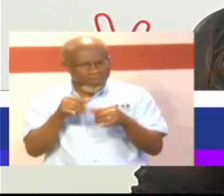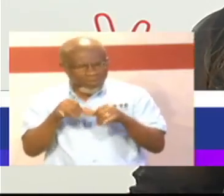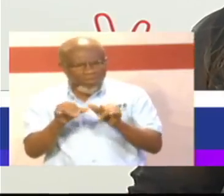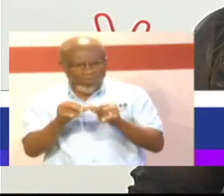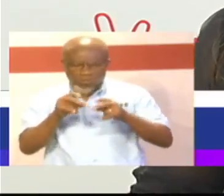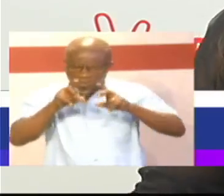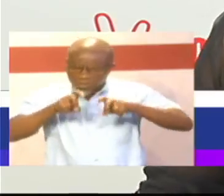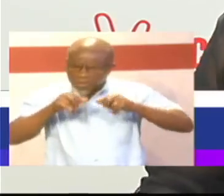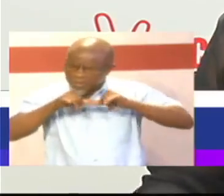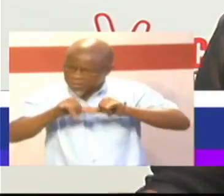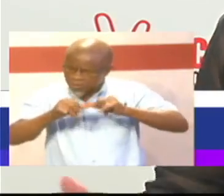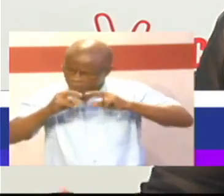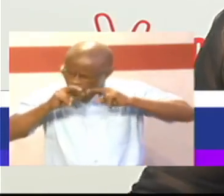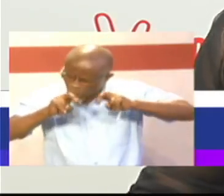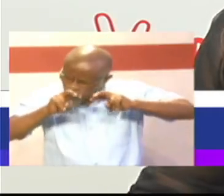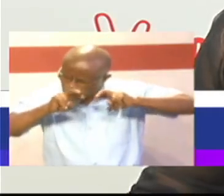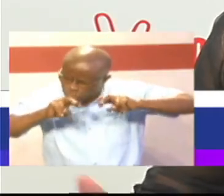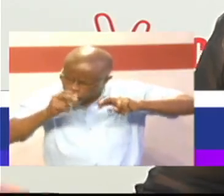real-time monitoring.